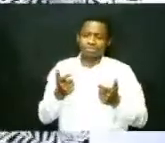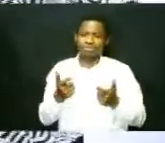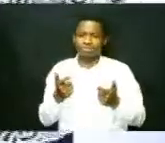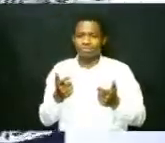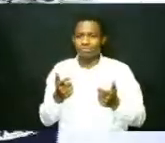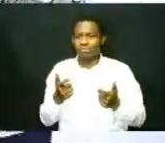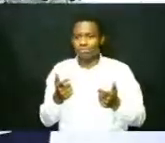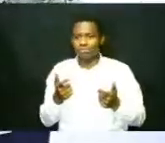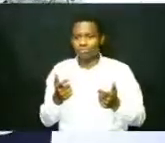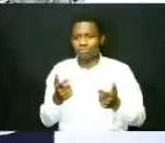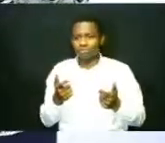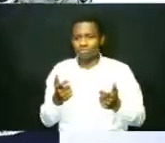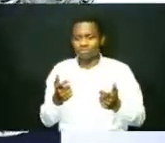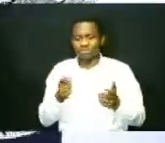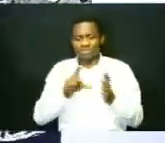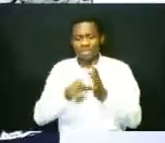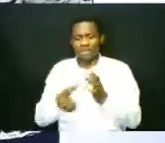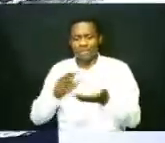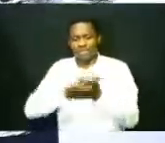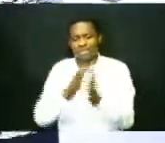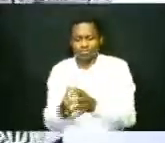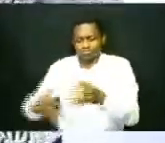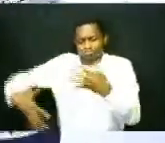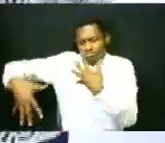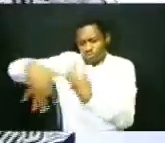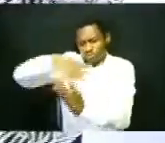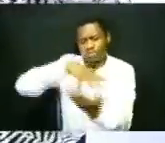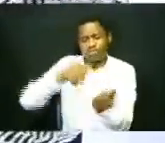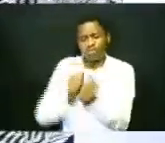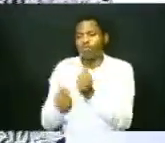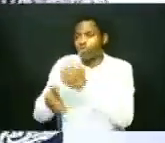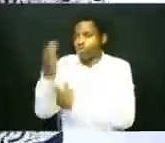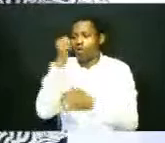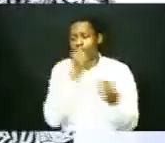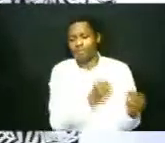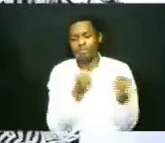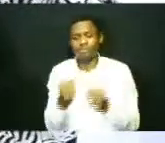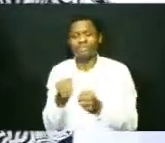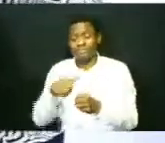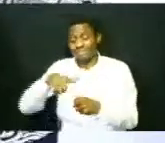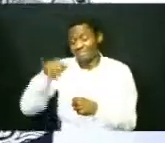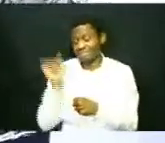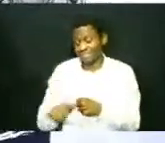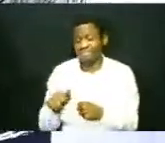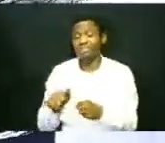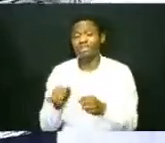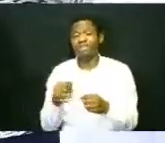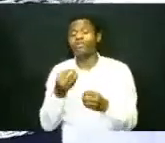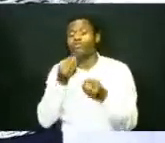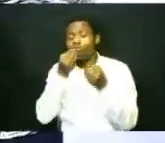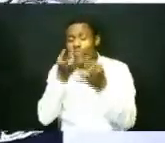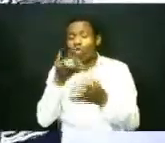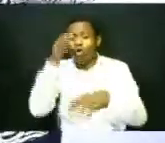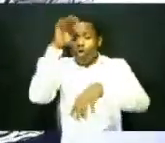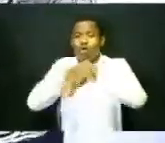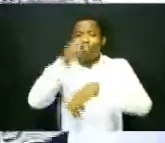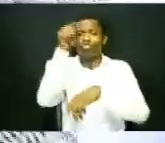And being overshadowed by the power of God. This is what we pronounce over